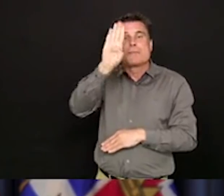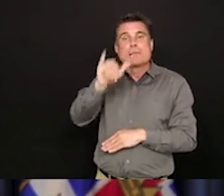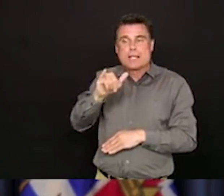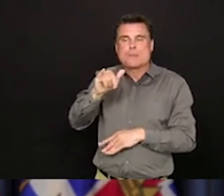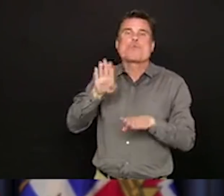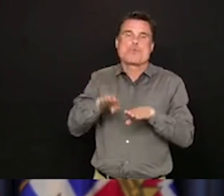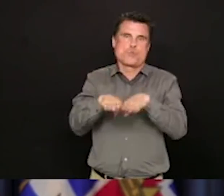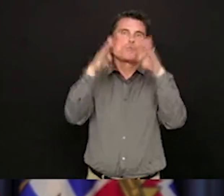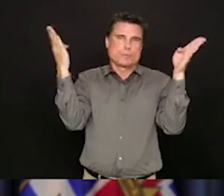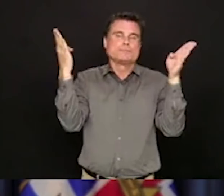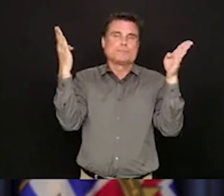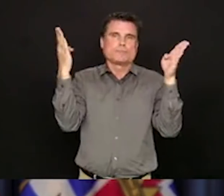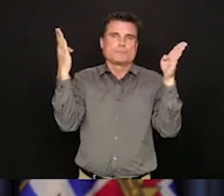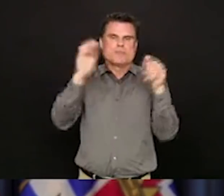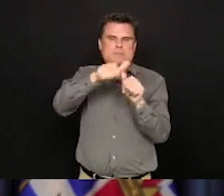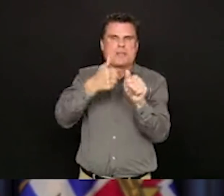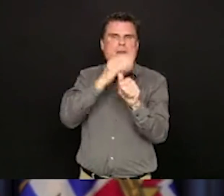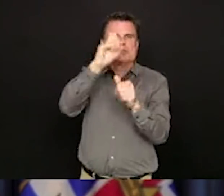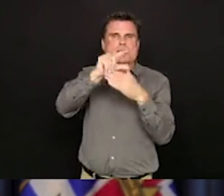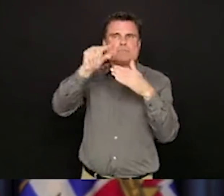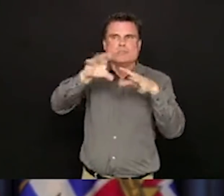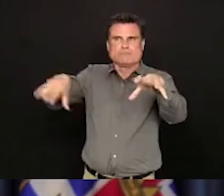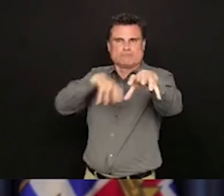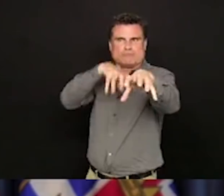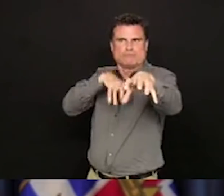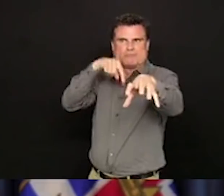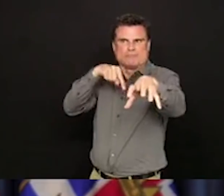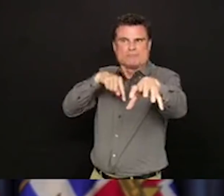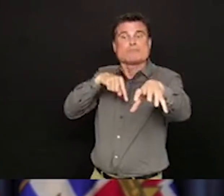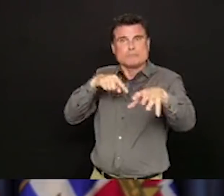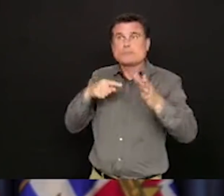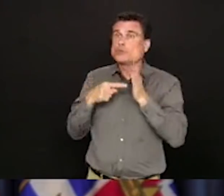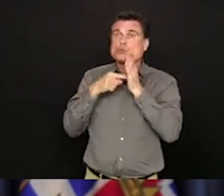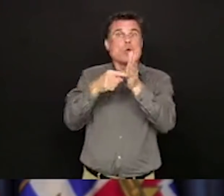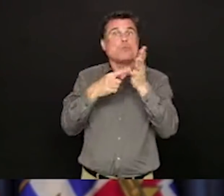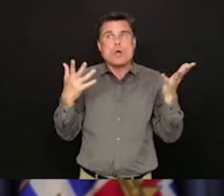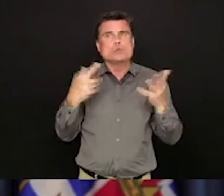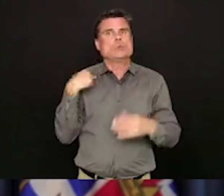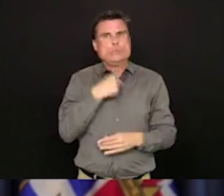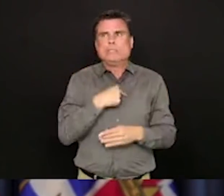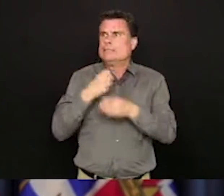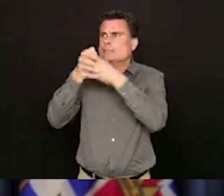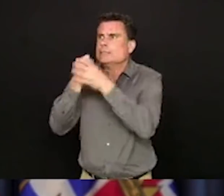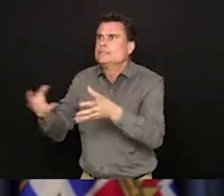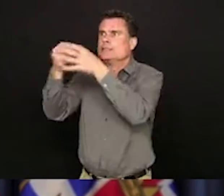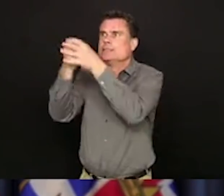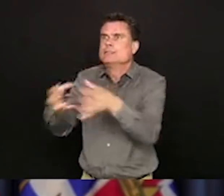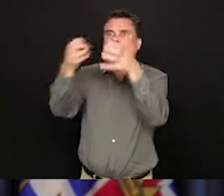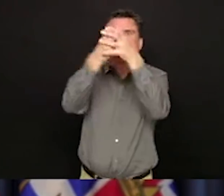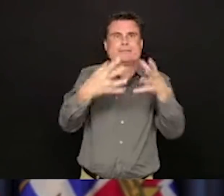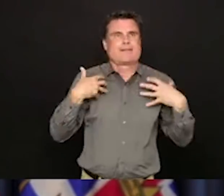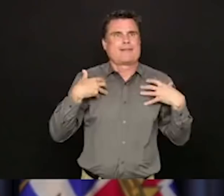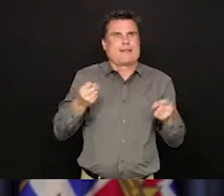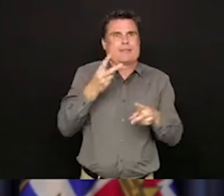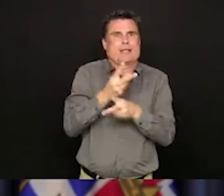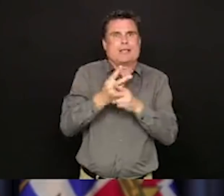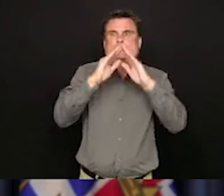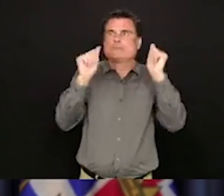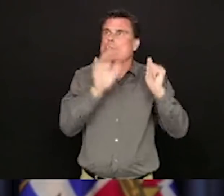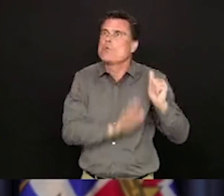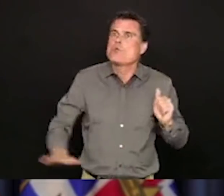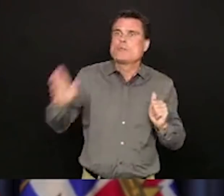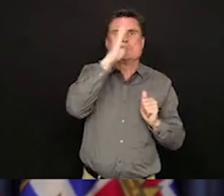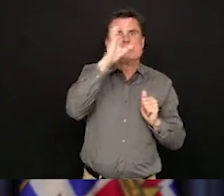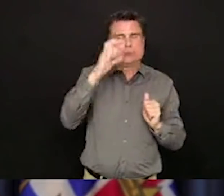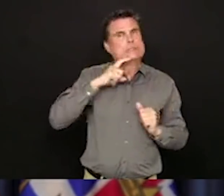to expand our public health services across BC. If anything about the last few months has told us anything, it's how important public health